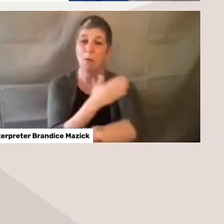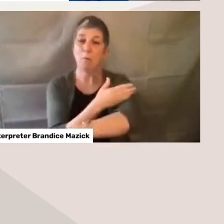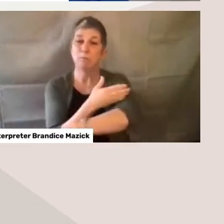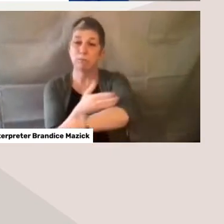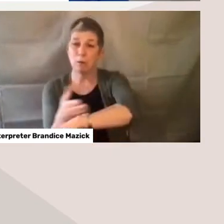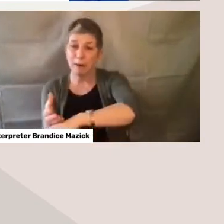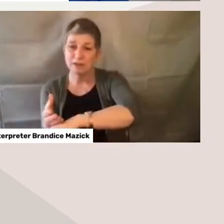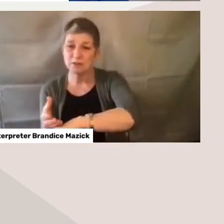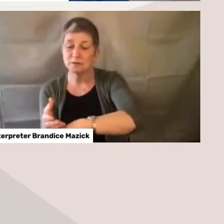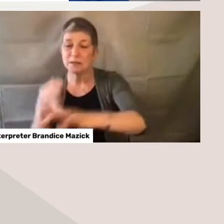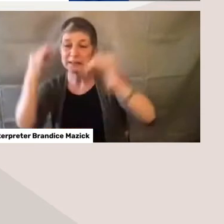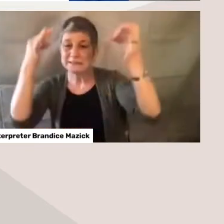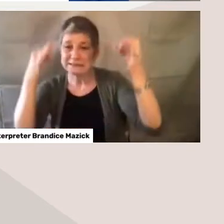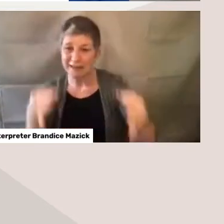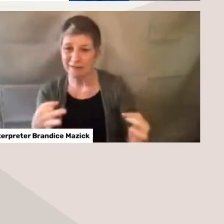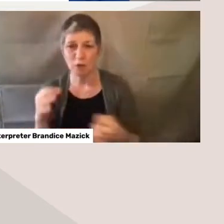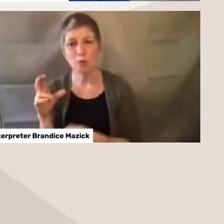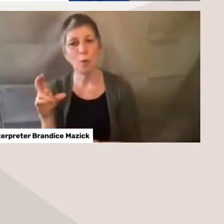a given.